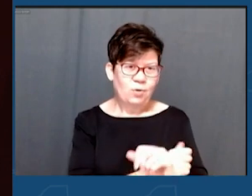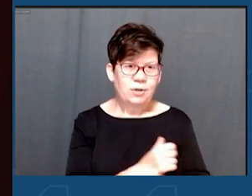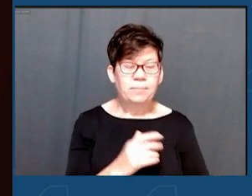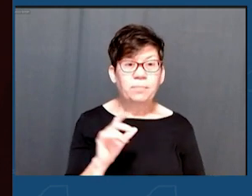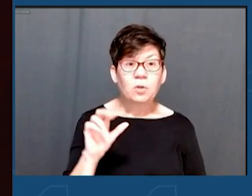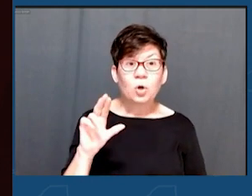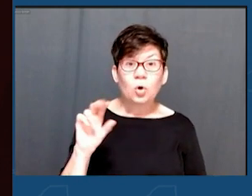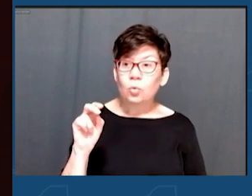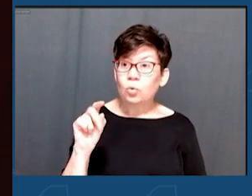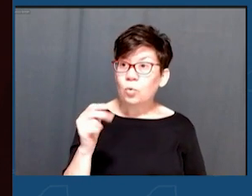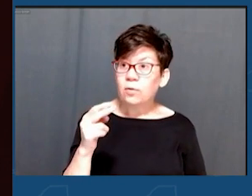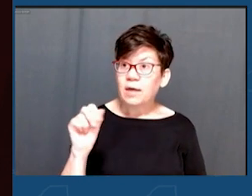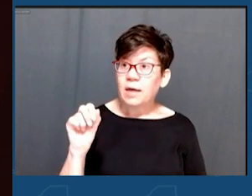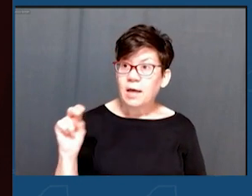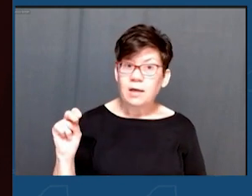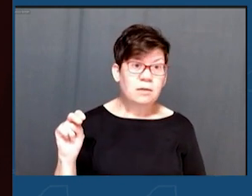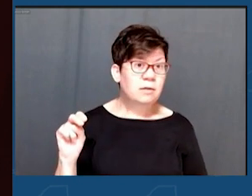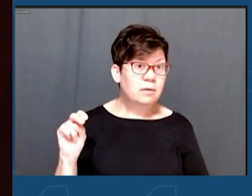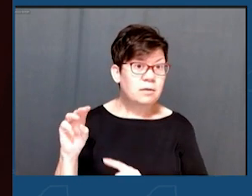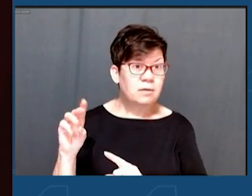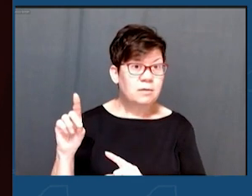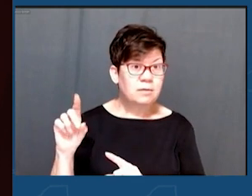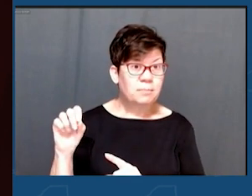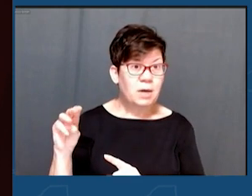she is coming off a fresh run of